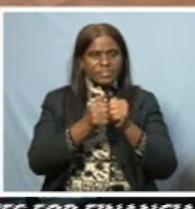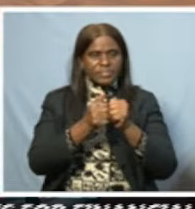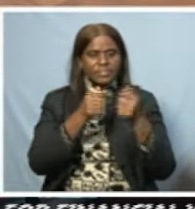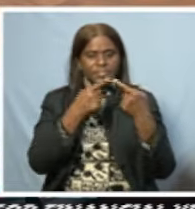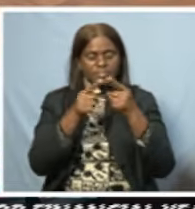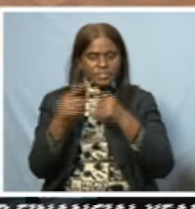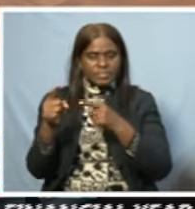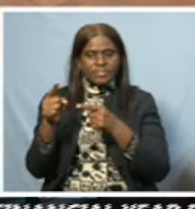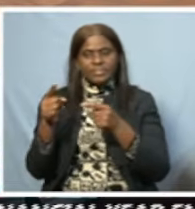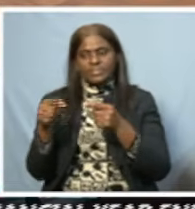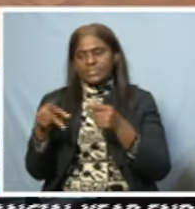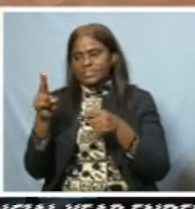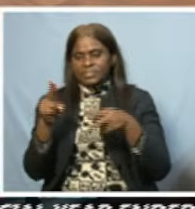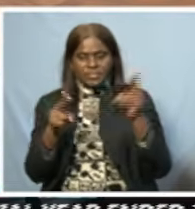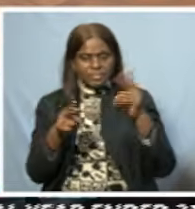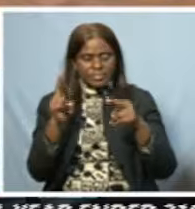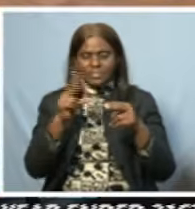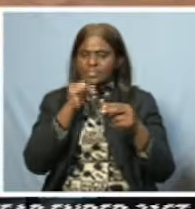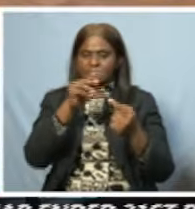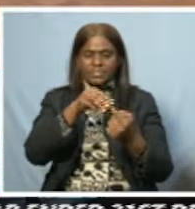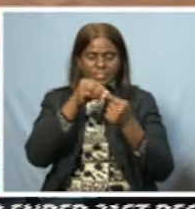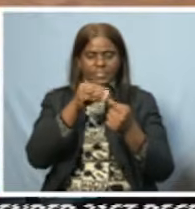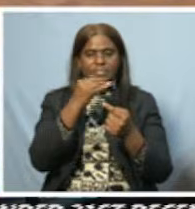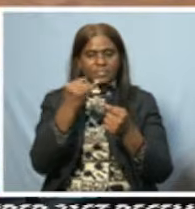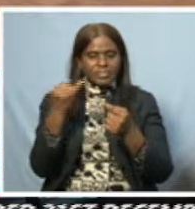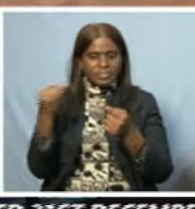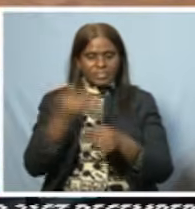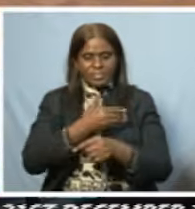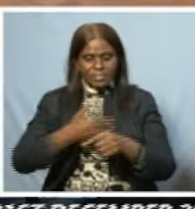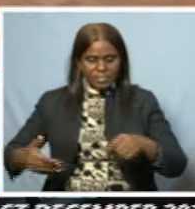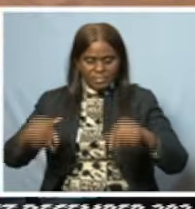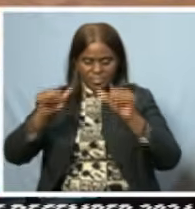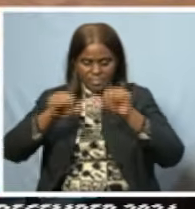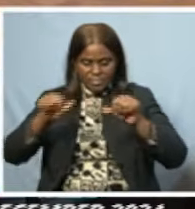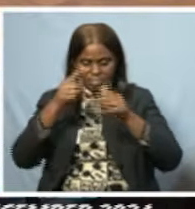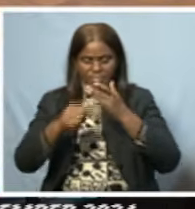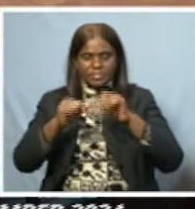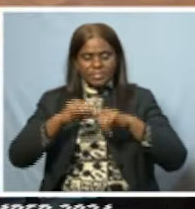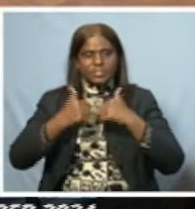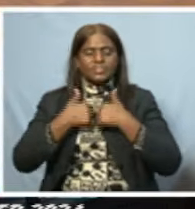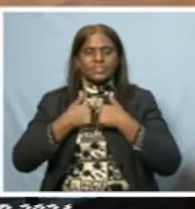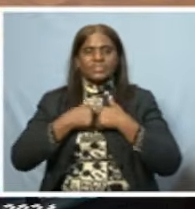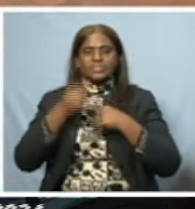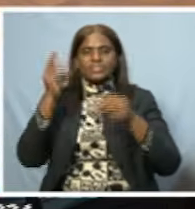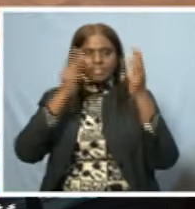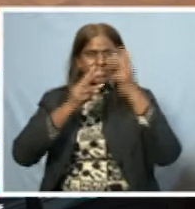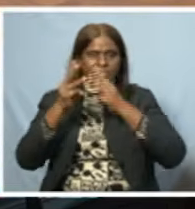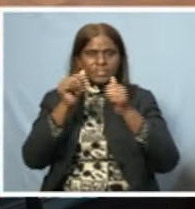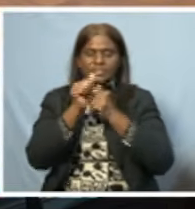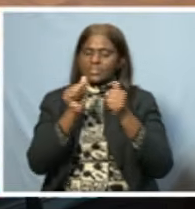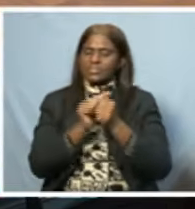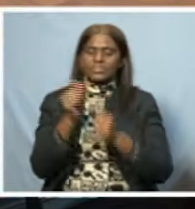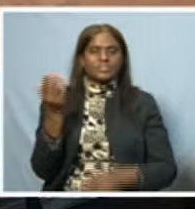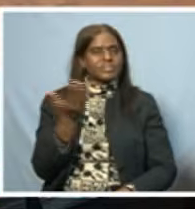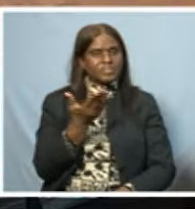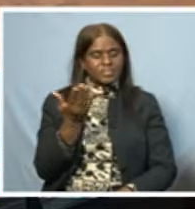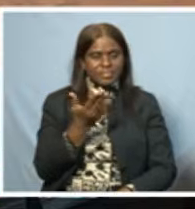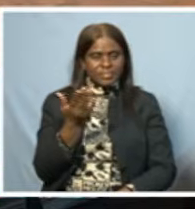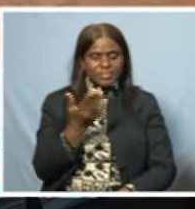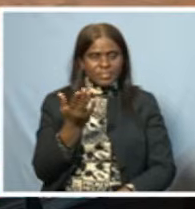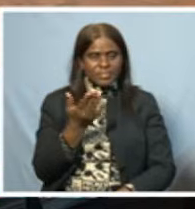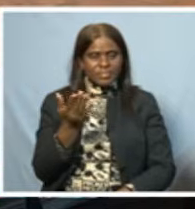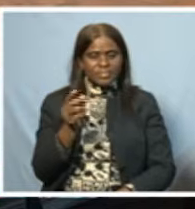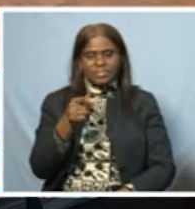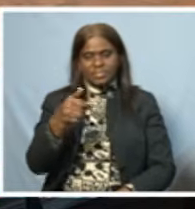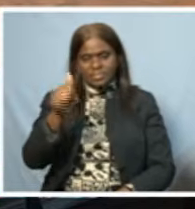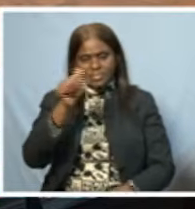cross-cutting actually. There are no specific serious audits that you should be worried about.